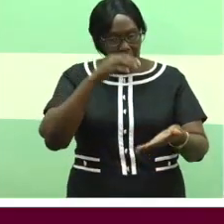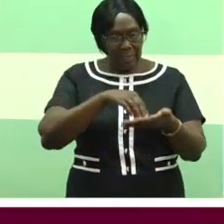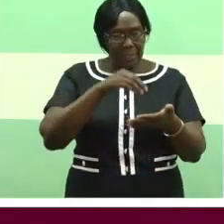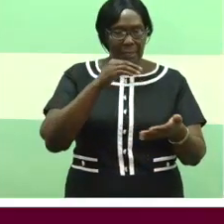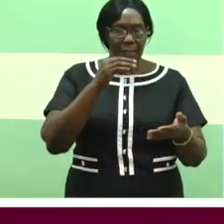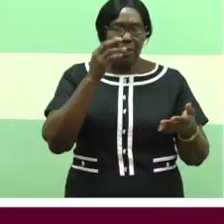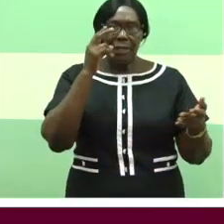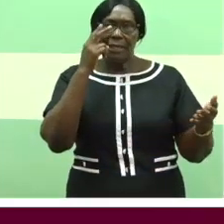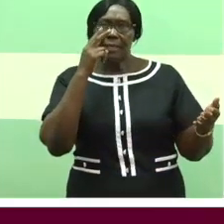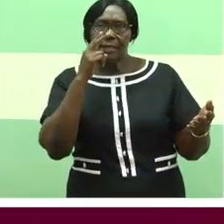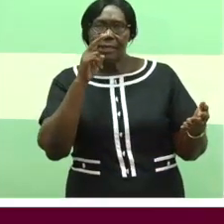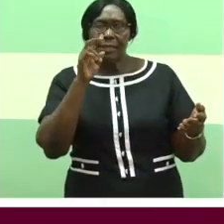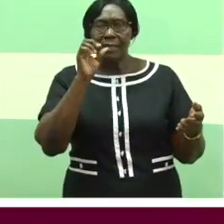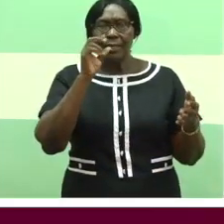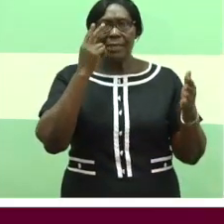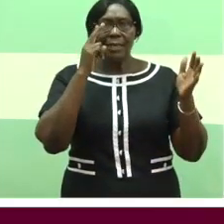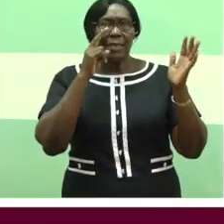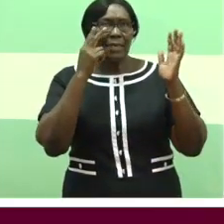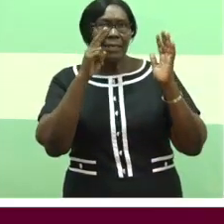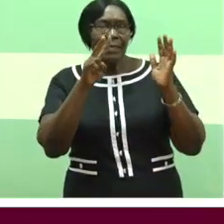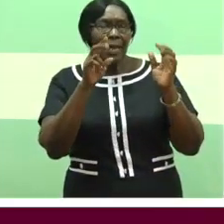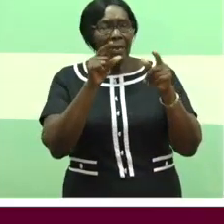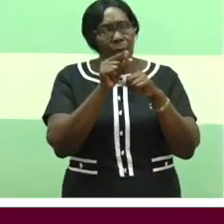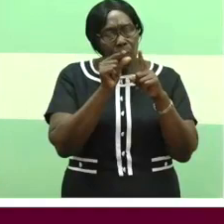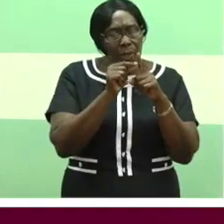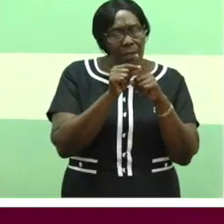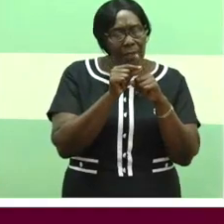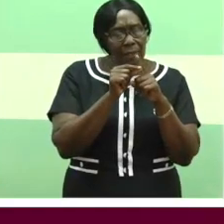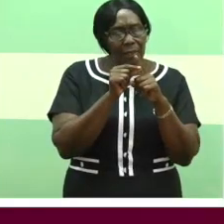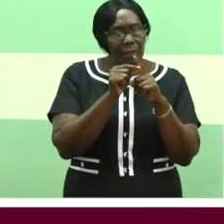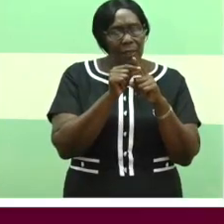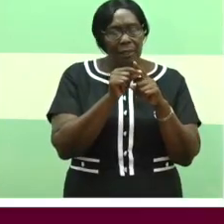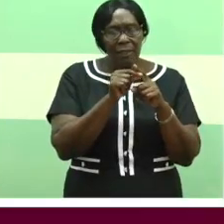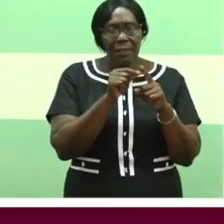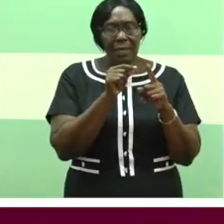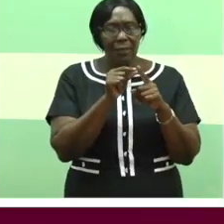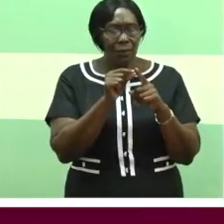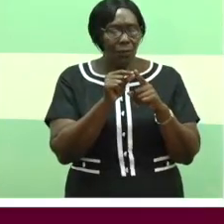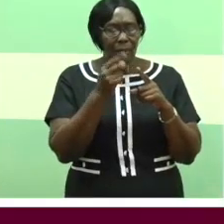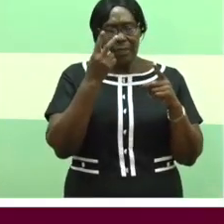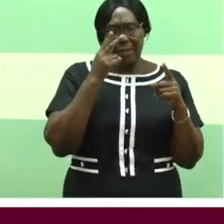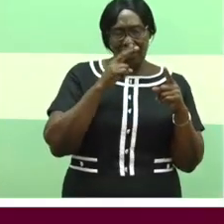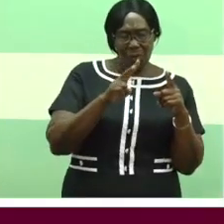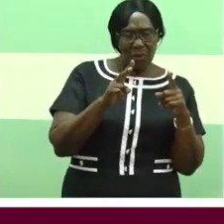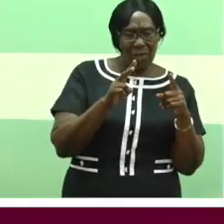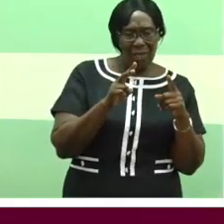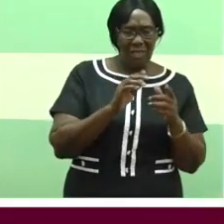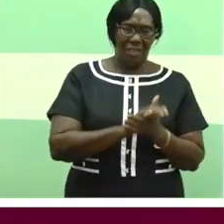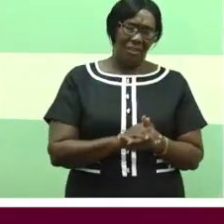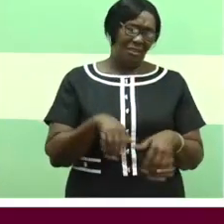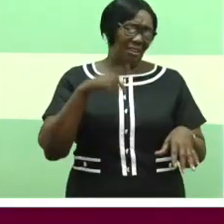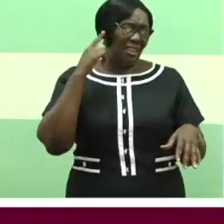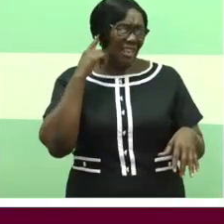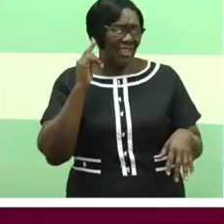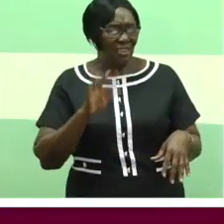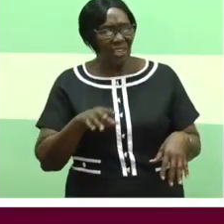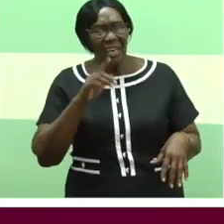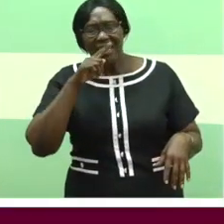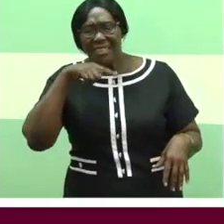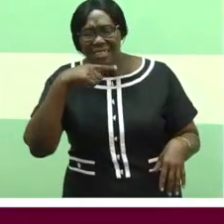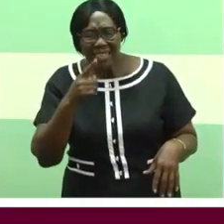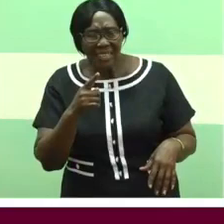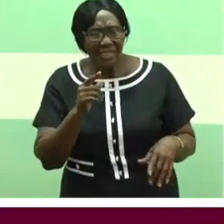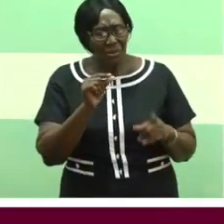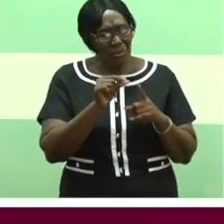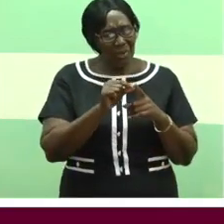So you have words like to, words like when these words are not phonetically correct. So when they look at it, sometimes you hear the child saying the